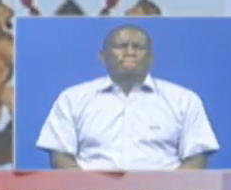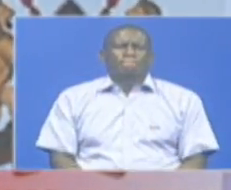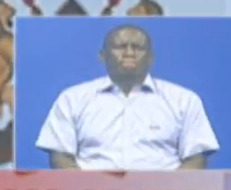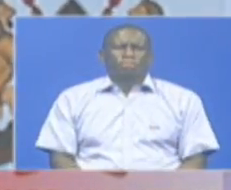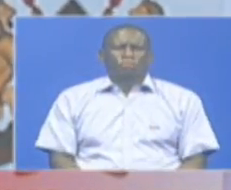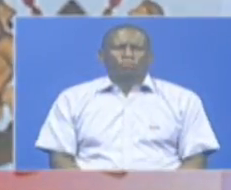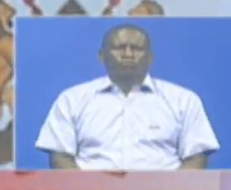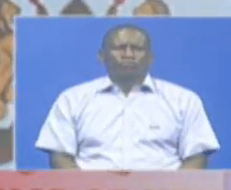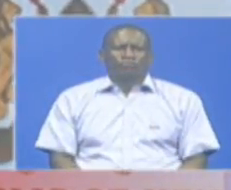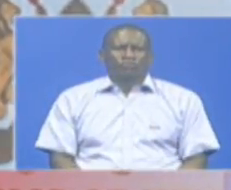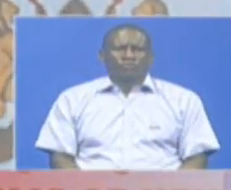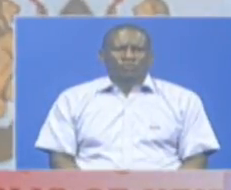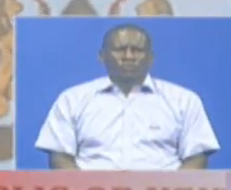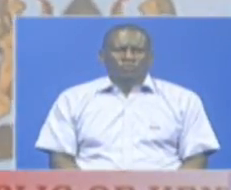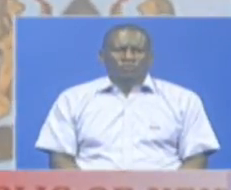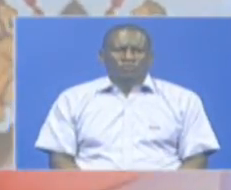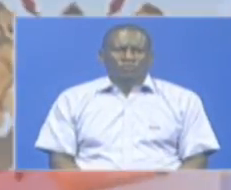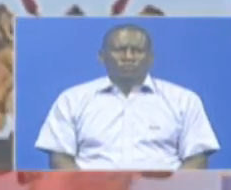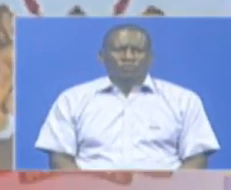You can have questions now.